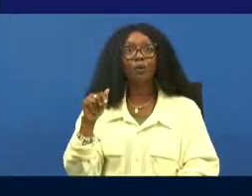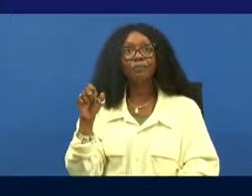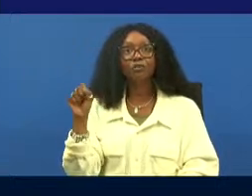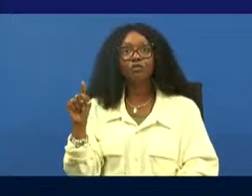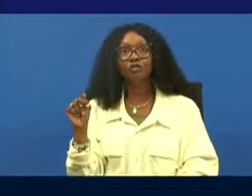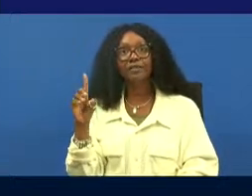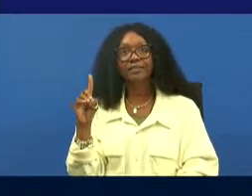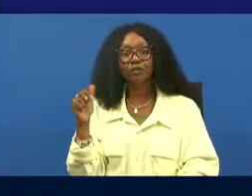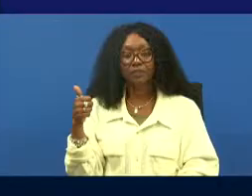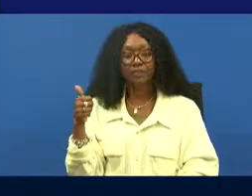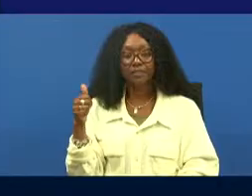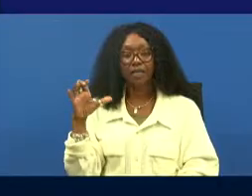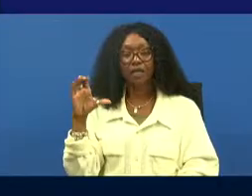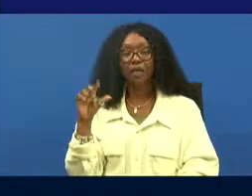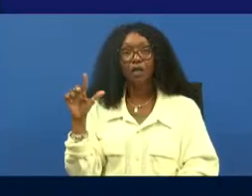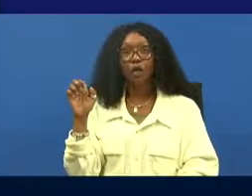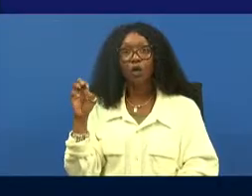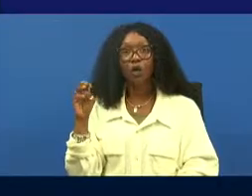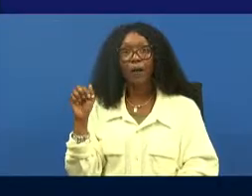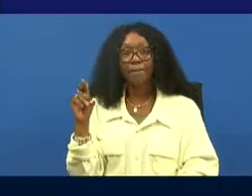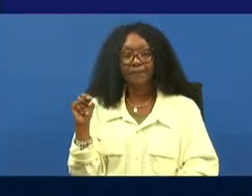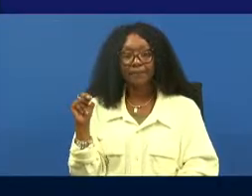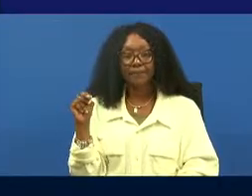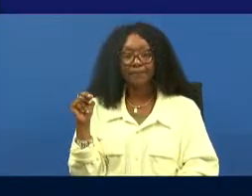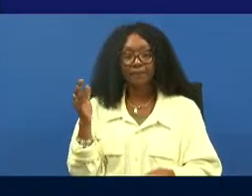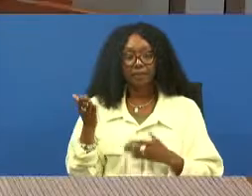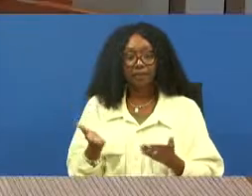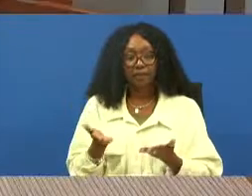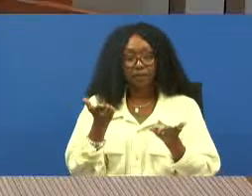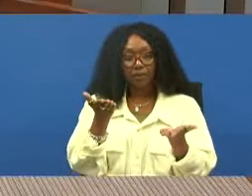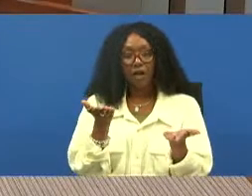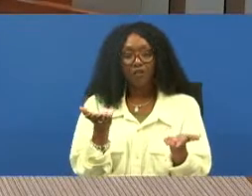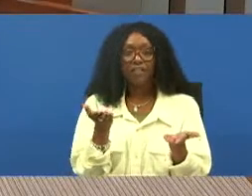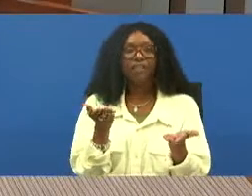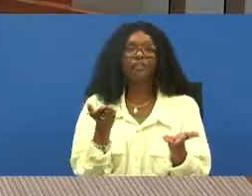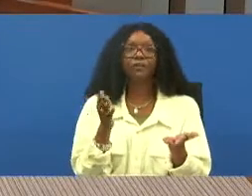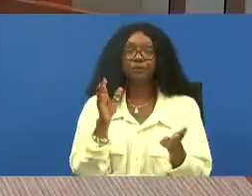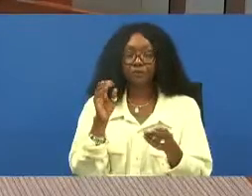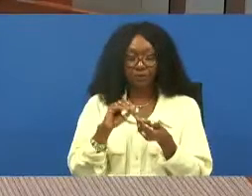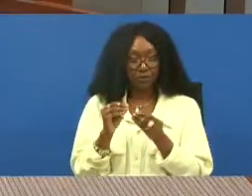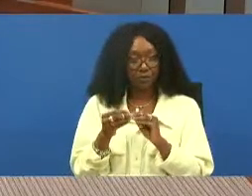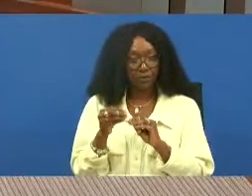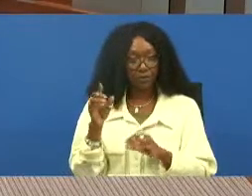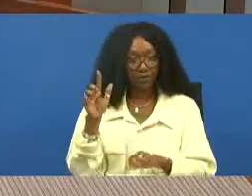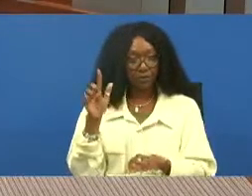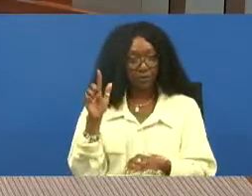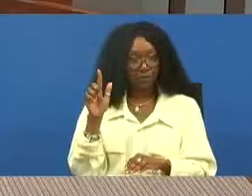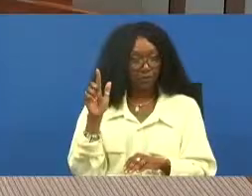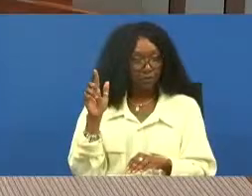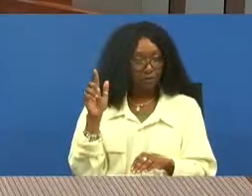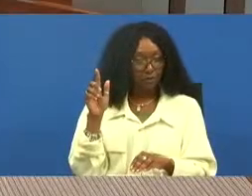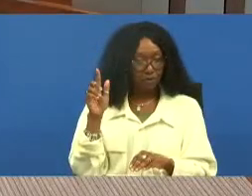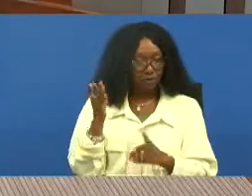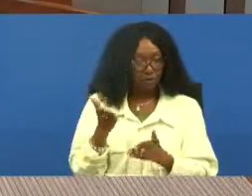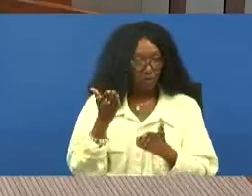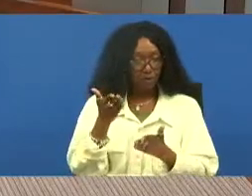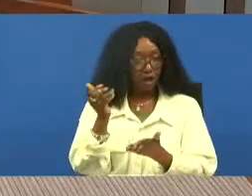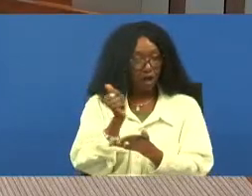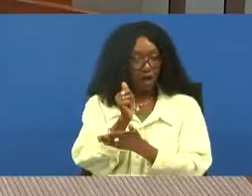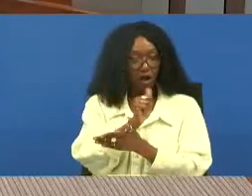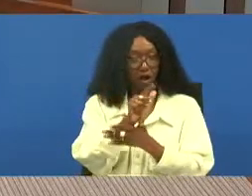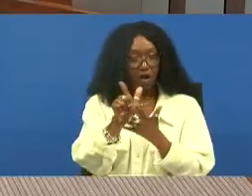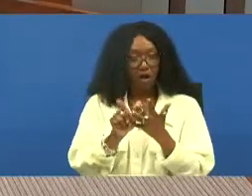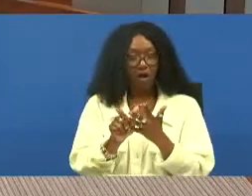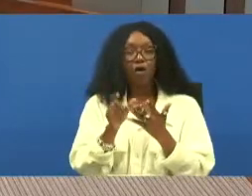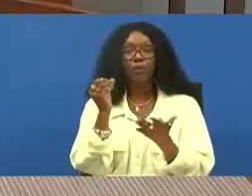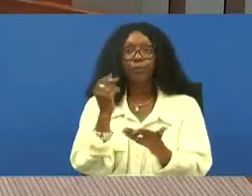Coleman. All items that require reading have been read. A motion to delete item 25 at the request of the department and to introduce all other items is in